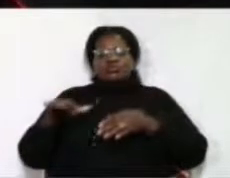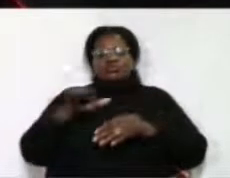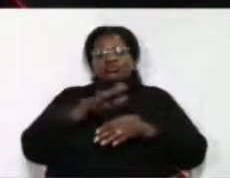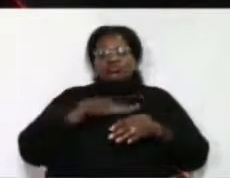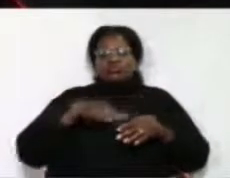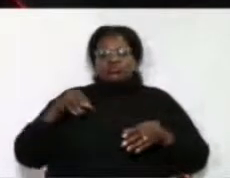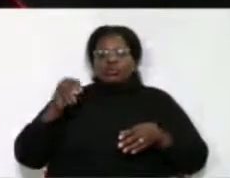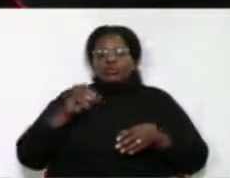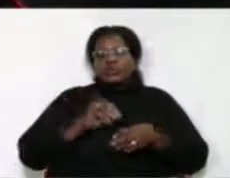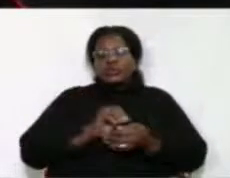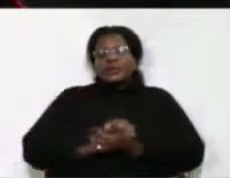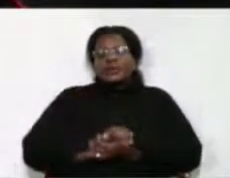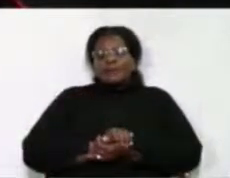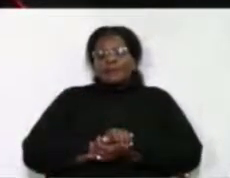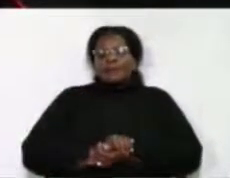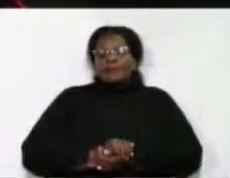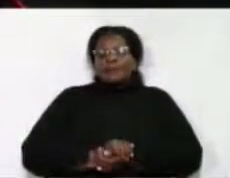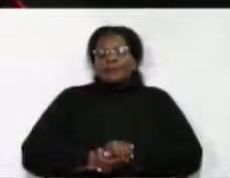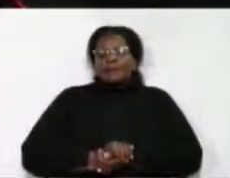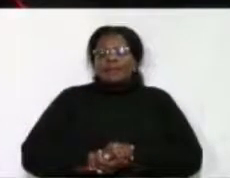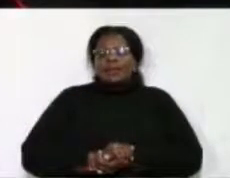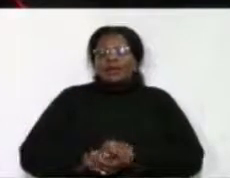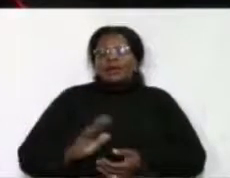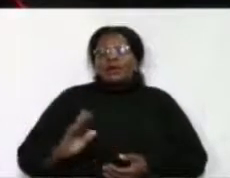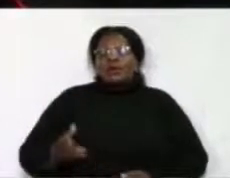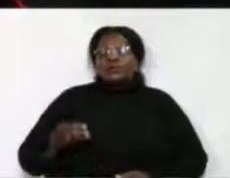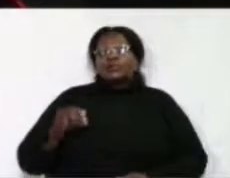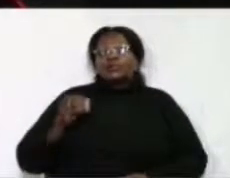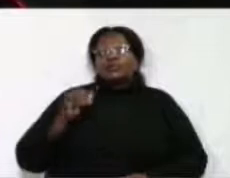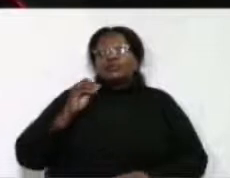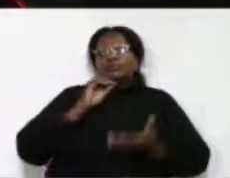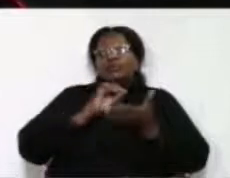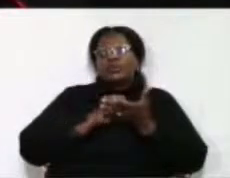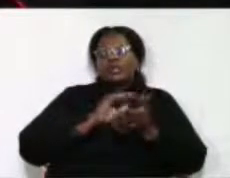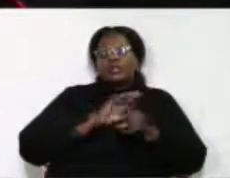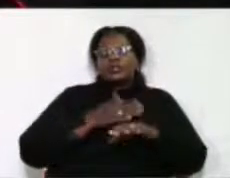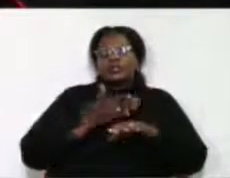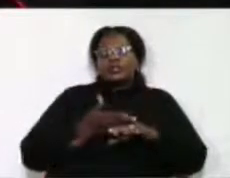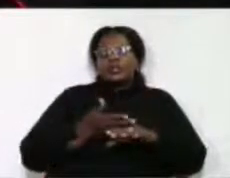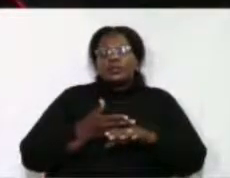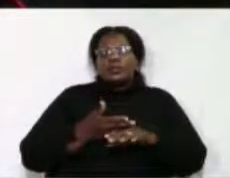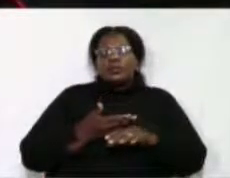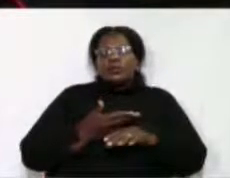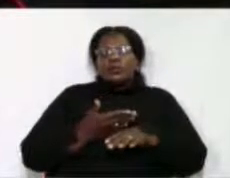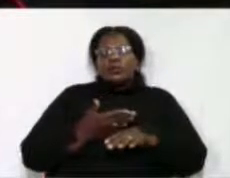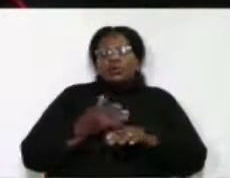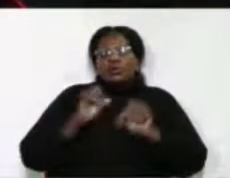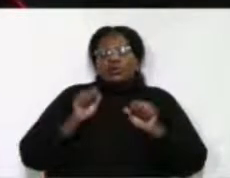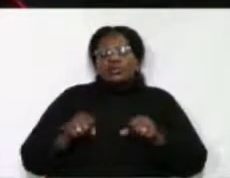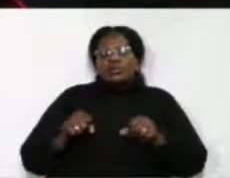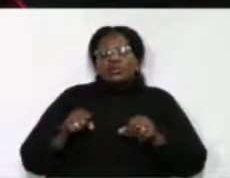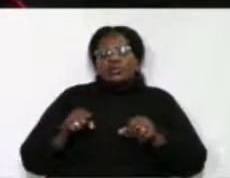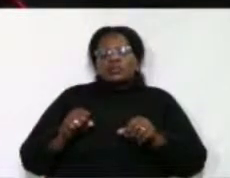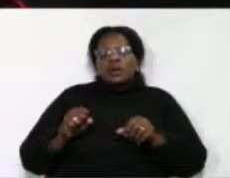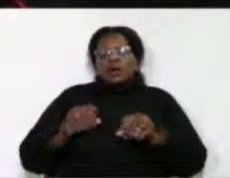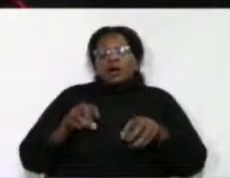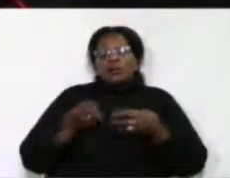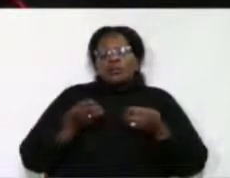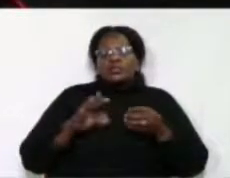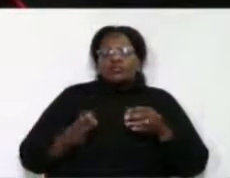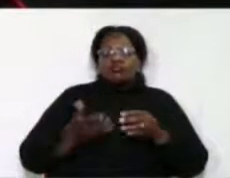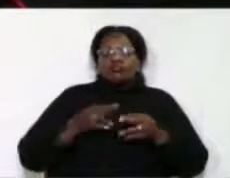with the, because we only gave one example here, yeah. the most important thing is, as I said, the detail. You need to know how much you want to earn, Yeah. divide that